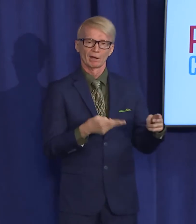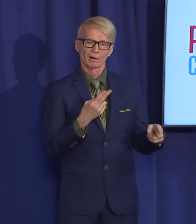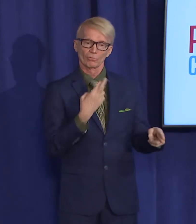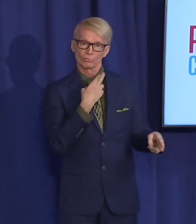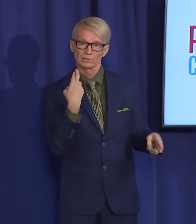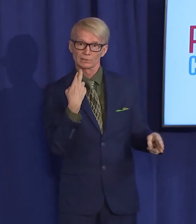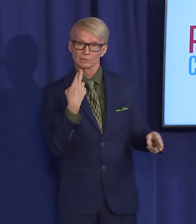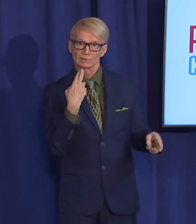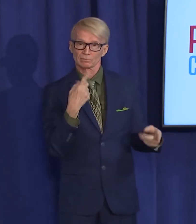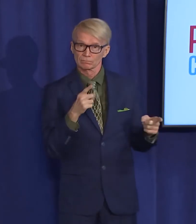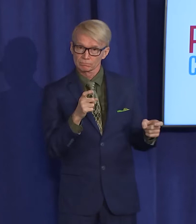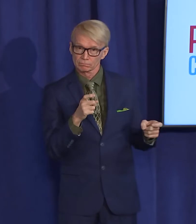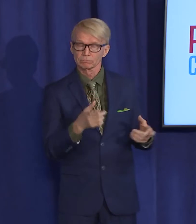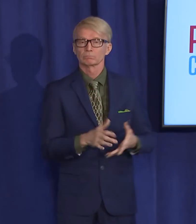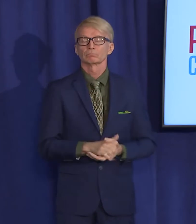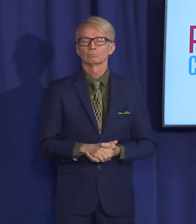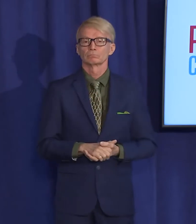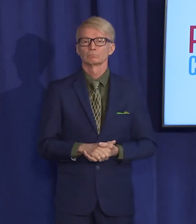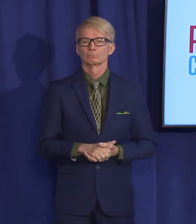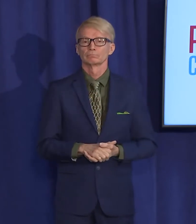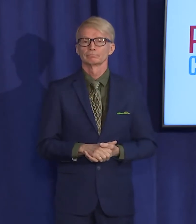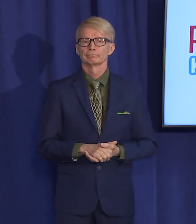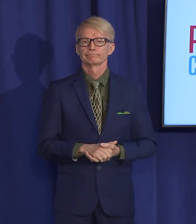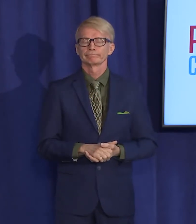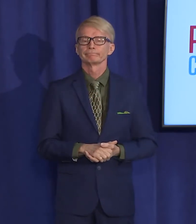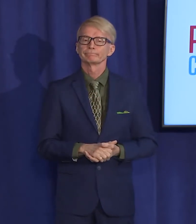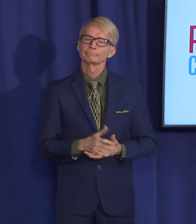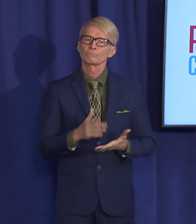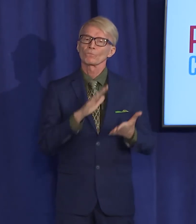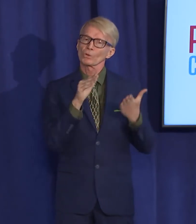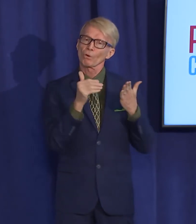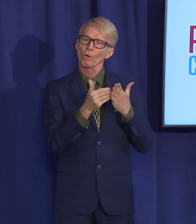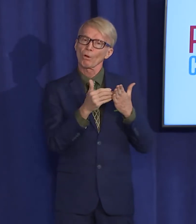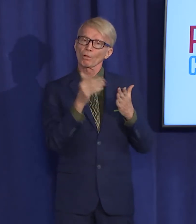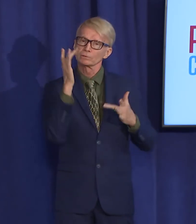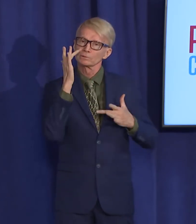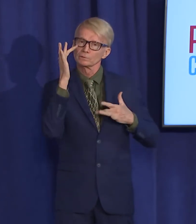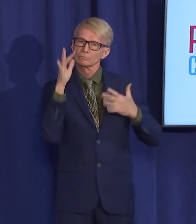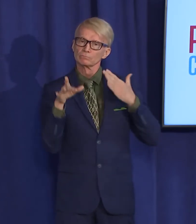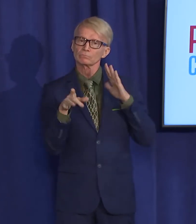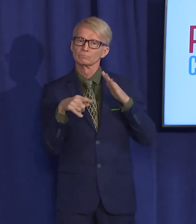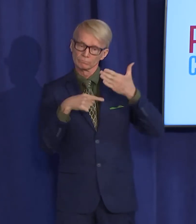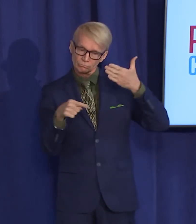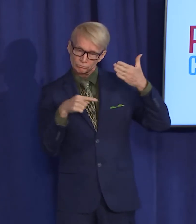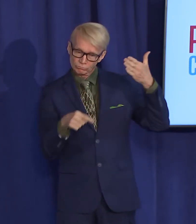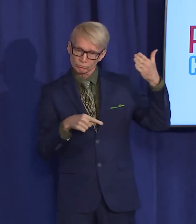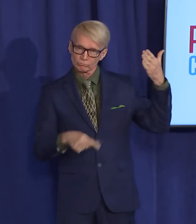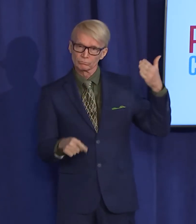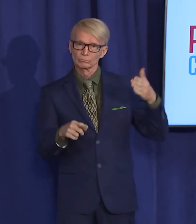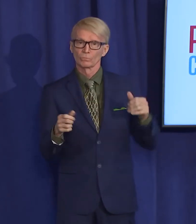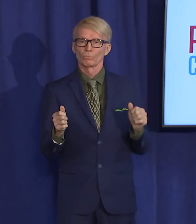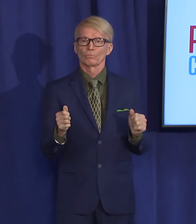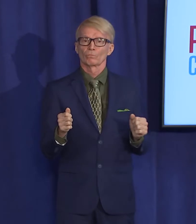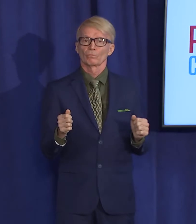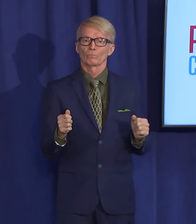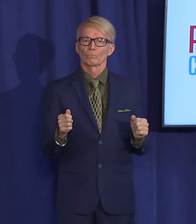severe outcomes. So all of the conditions that are included